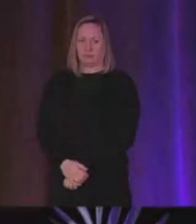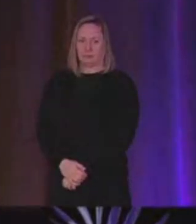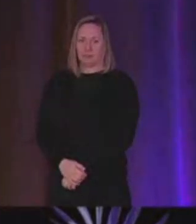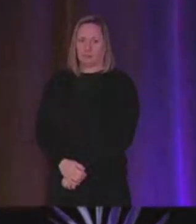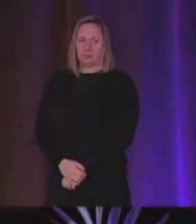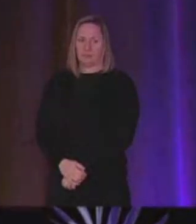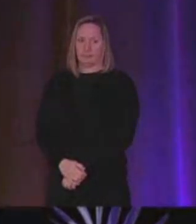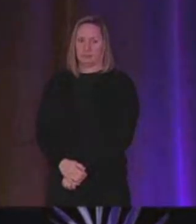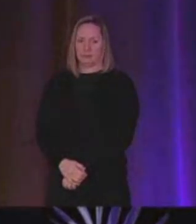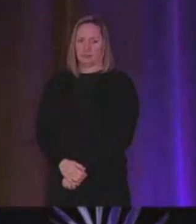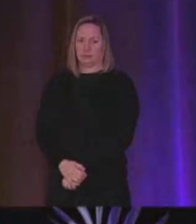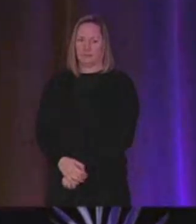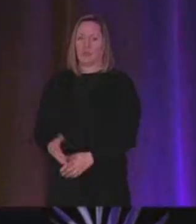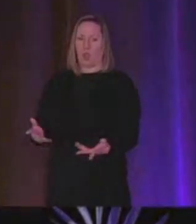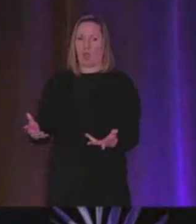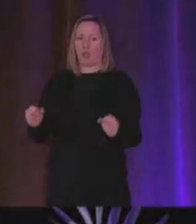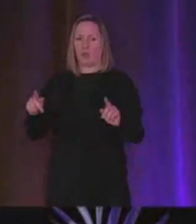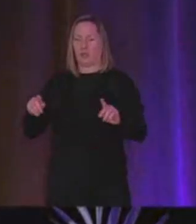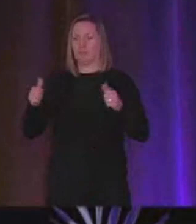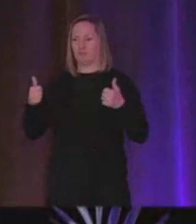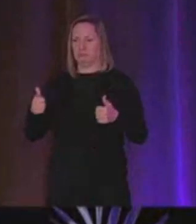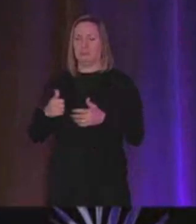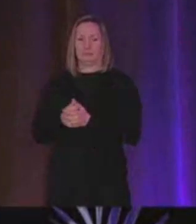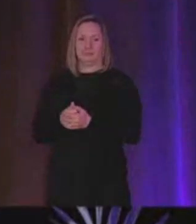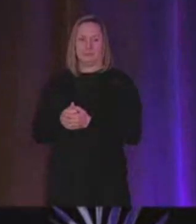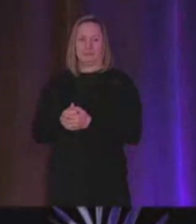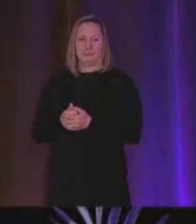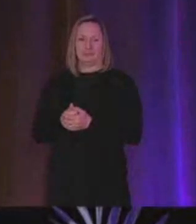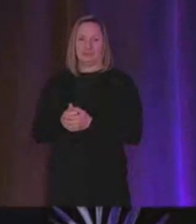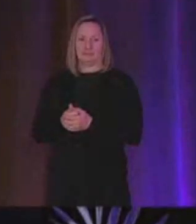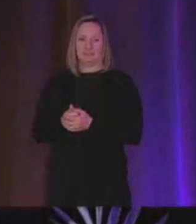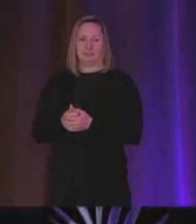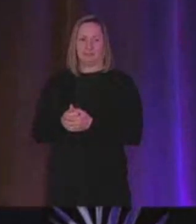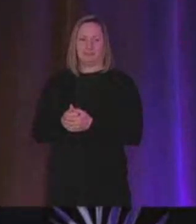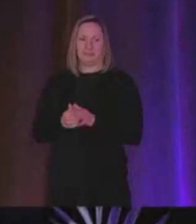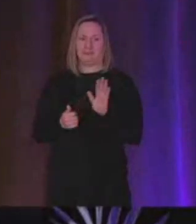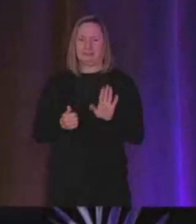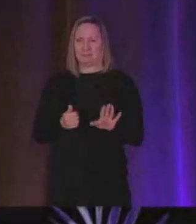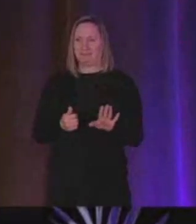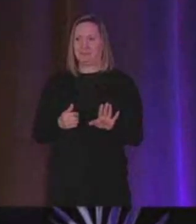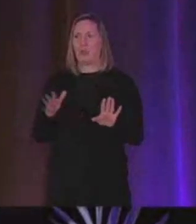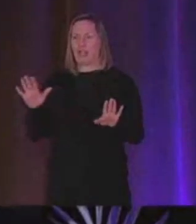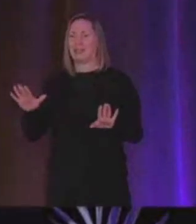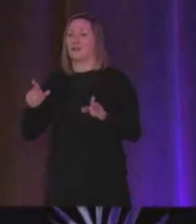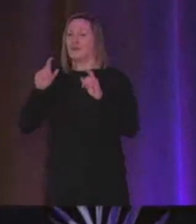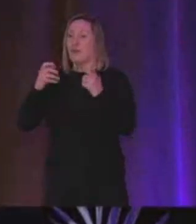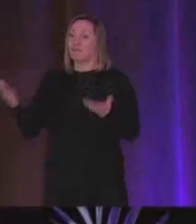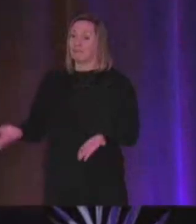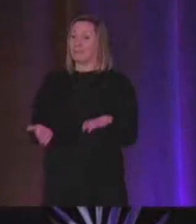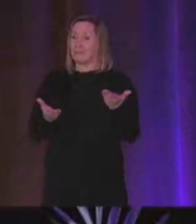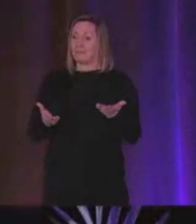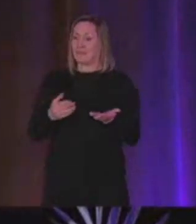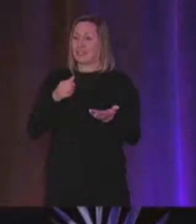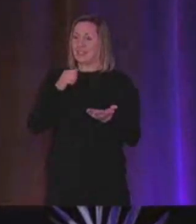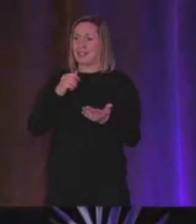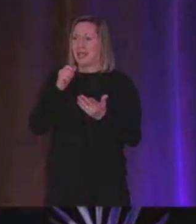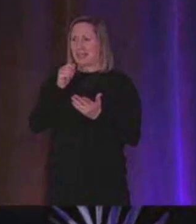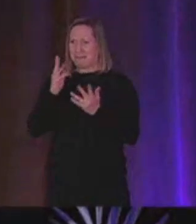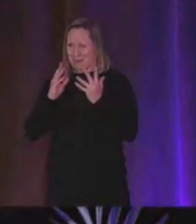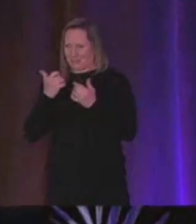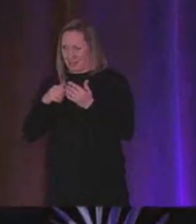Oh, what's happening? Okay, cool. So I'm not embarrassed anymore. Cool. So here you can see that the